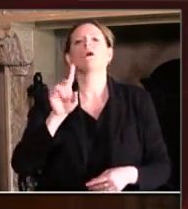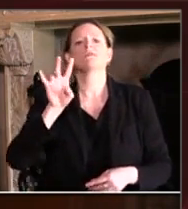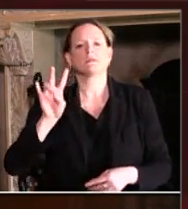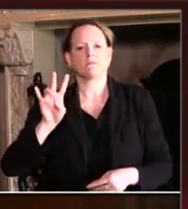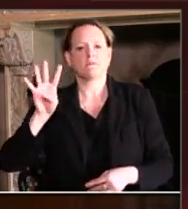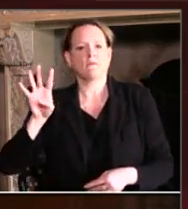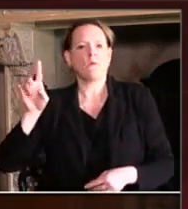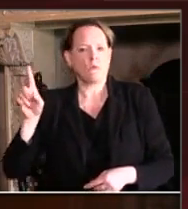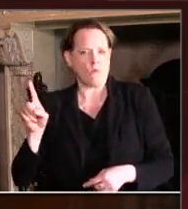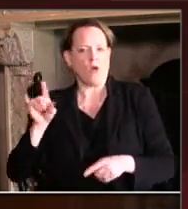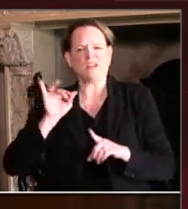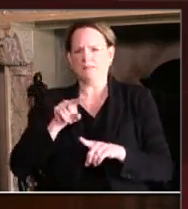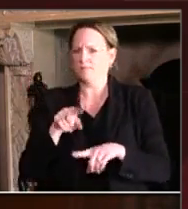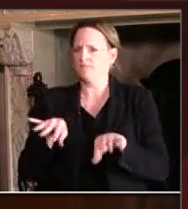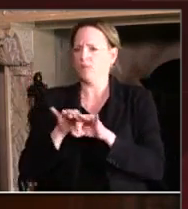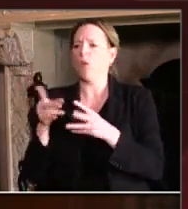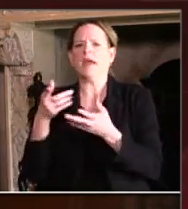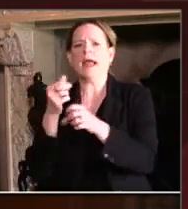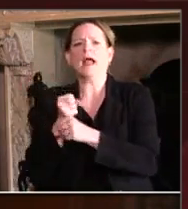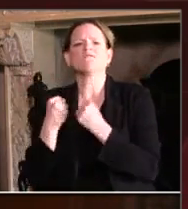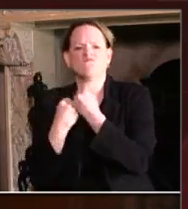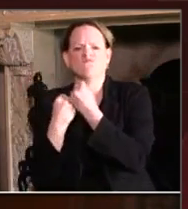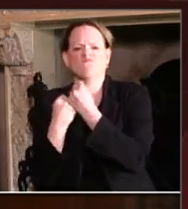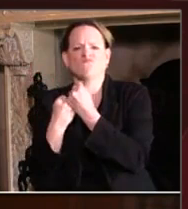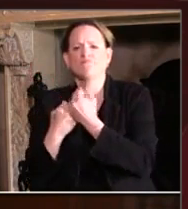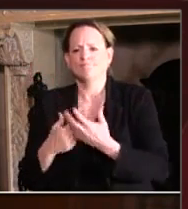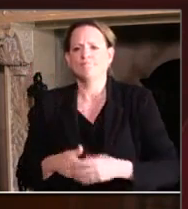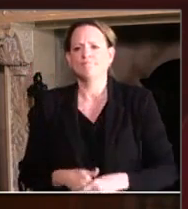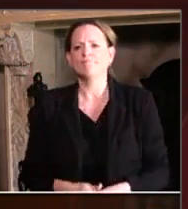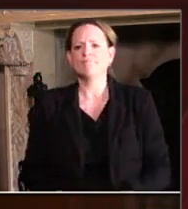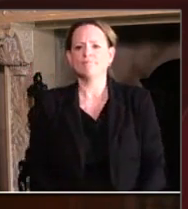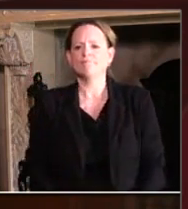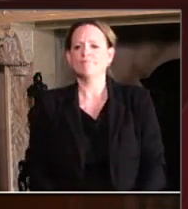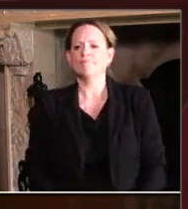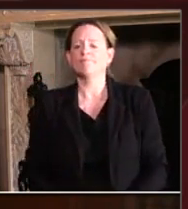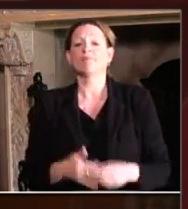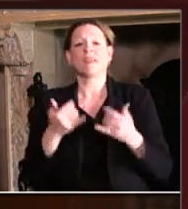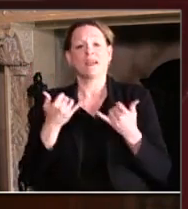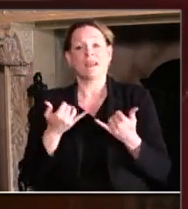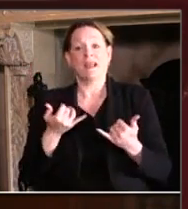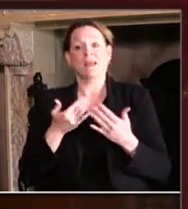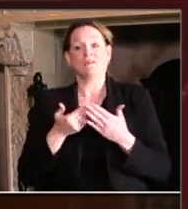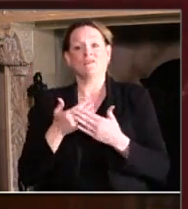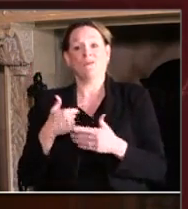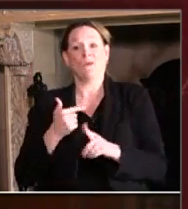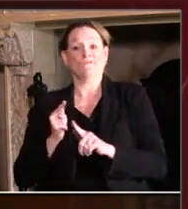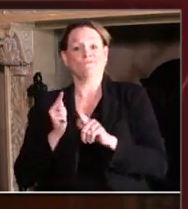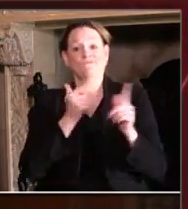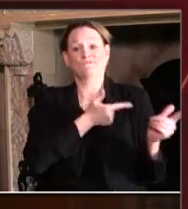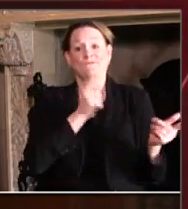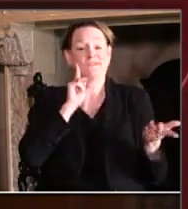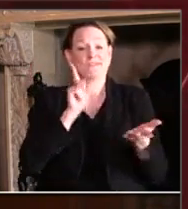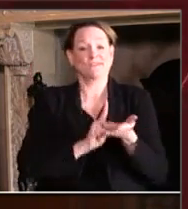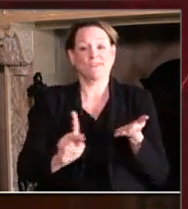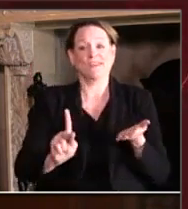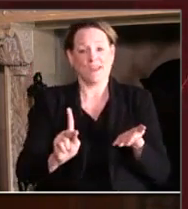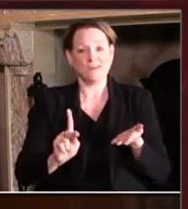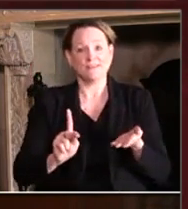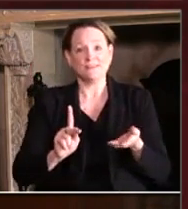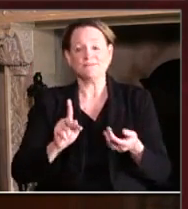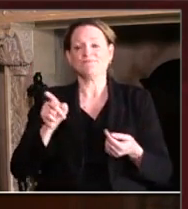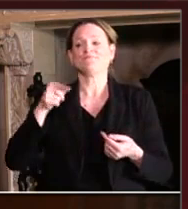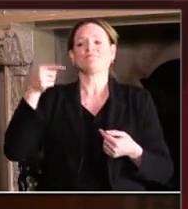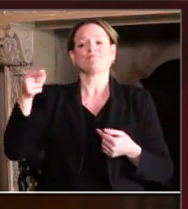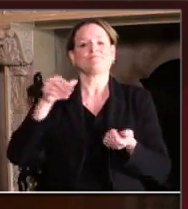I'd like you to hear from one of the healthcare workers on the front lines, Dr. Aronica Williams, Chief Medical Officer for